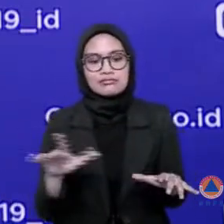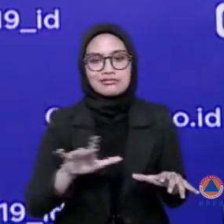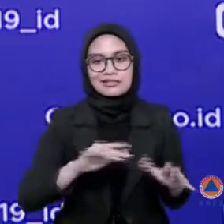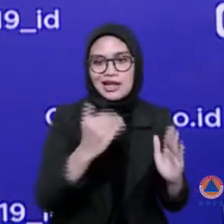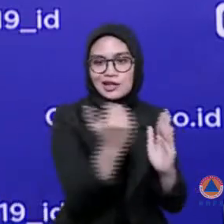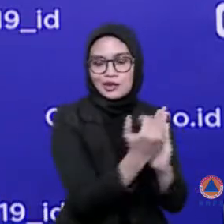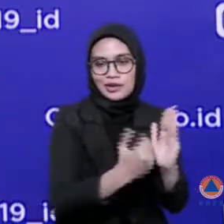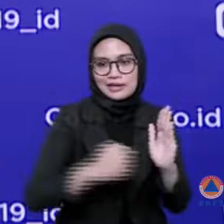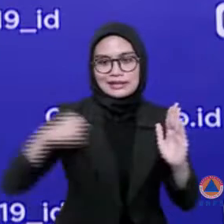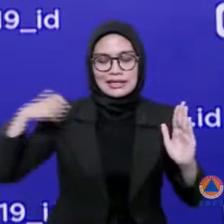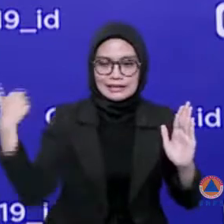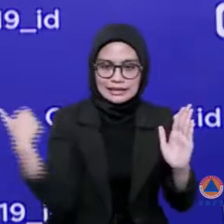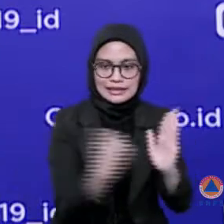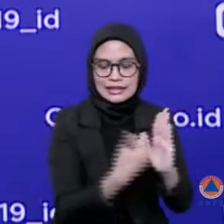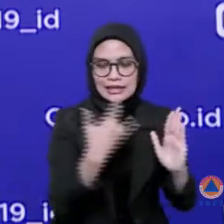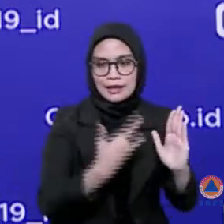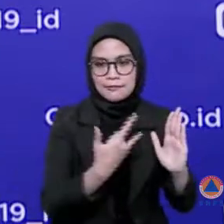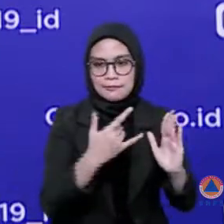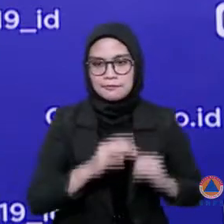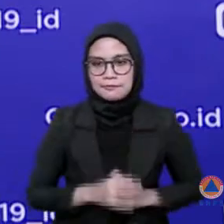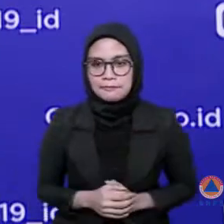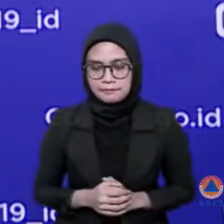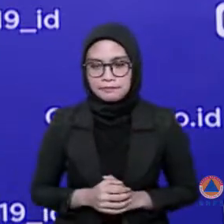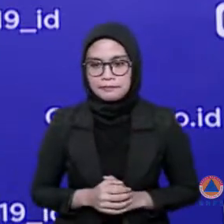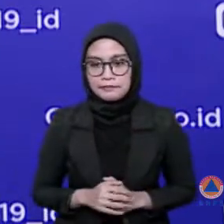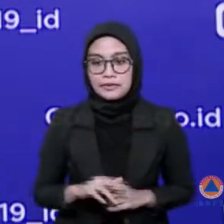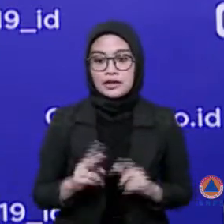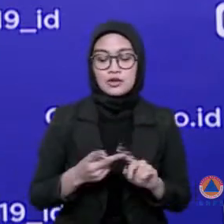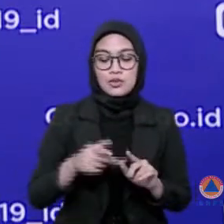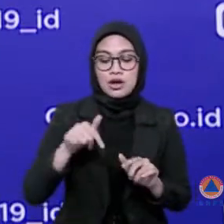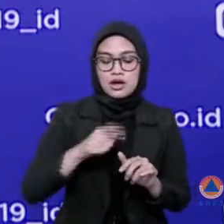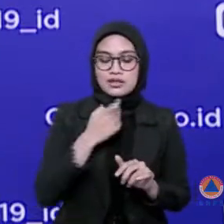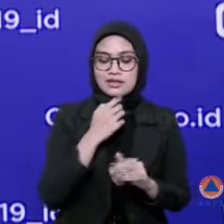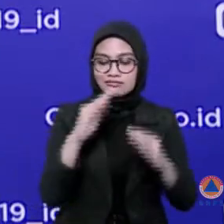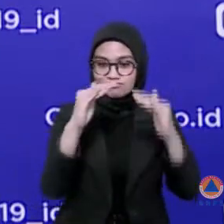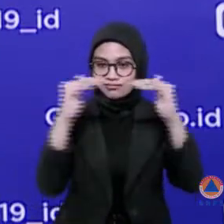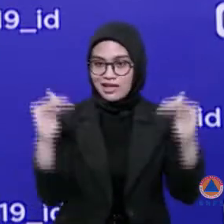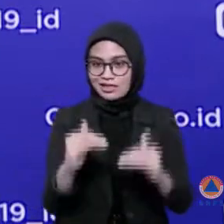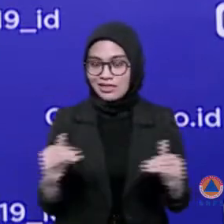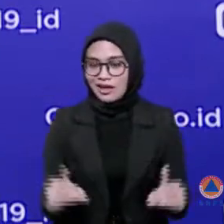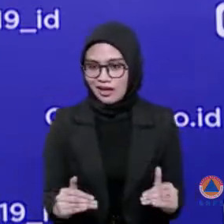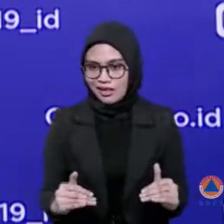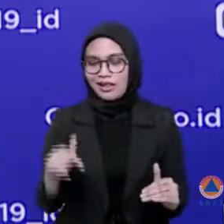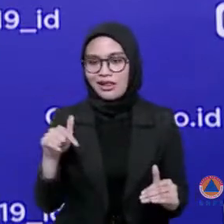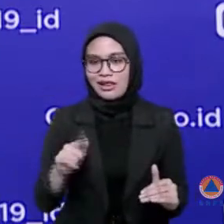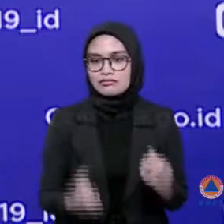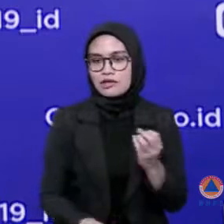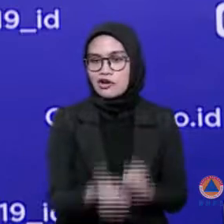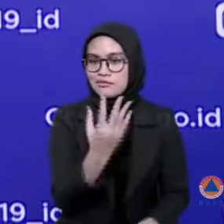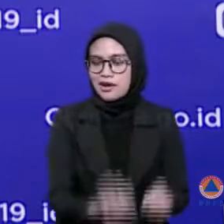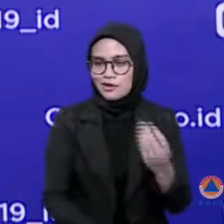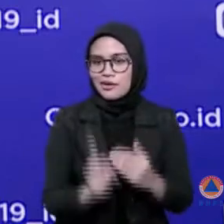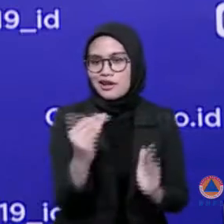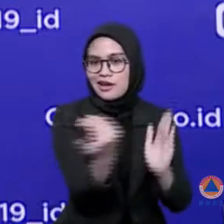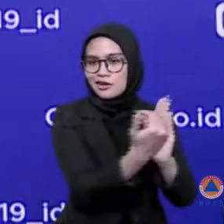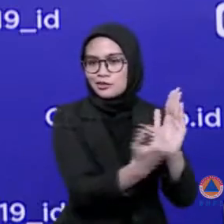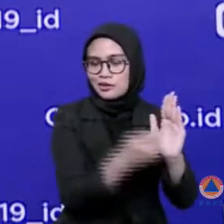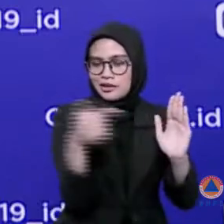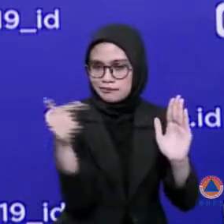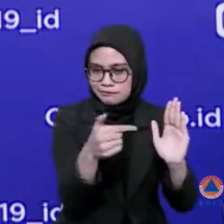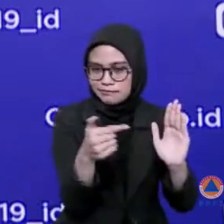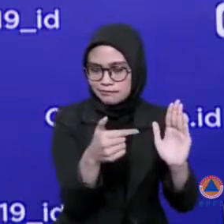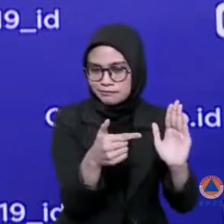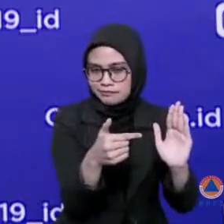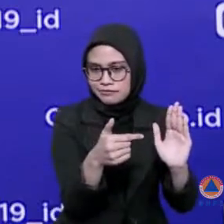second, nearing the Christmas and the New Year's holiday, the COVID-19 handling policy in Indonesia will